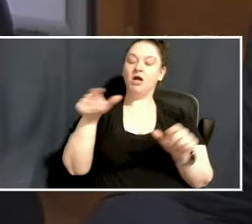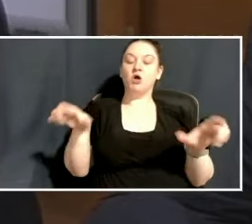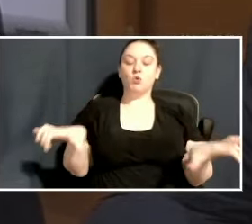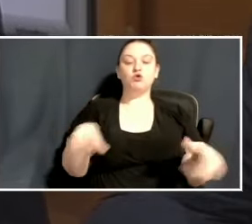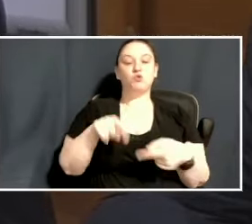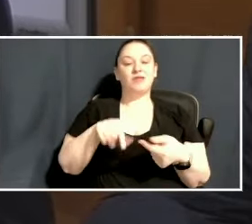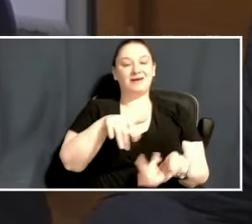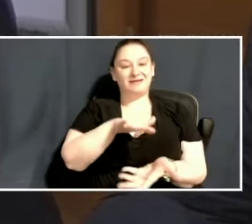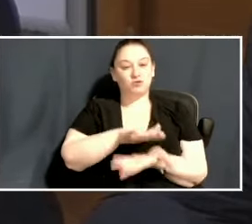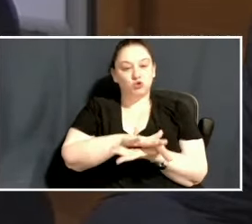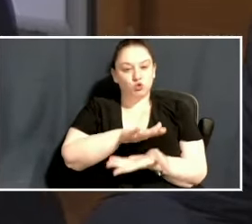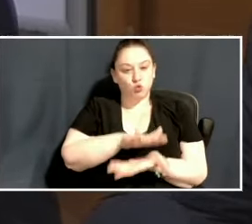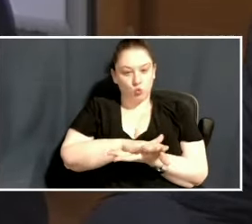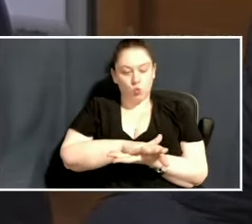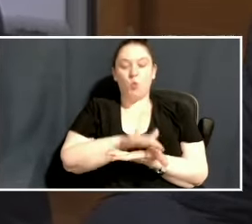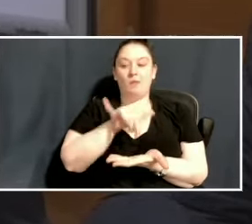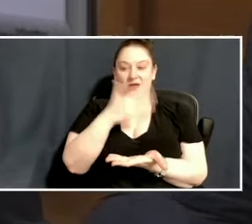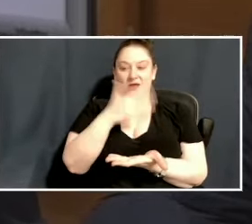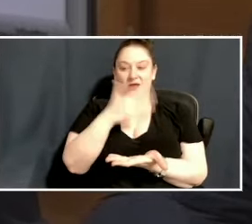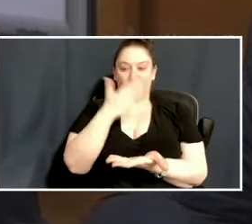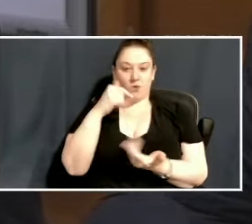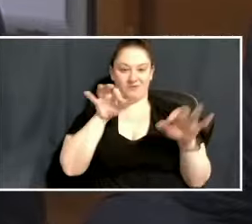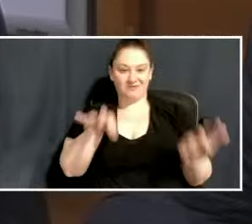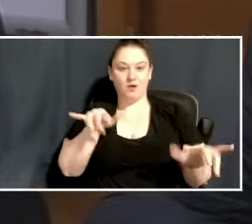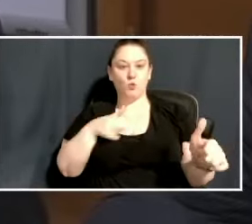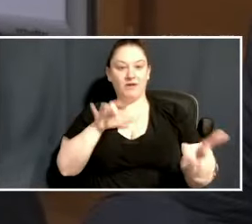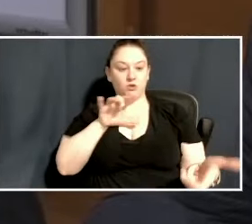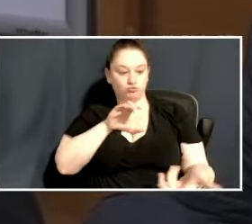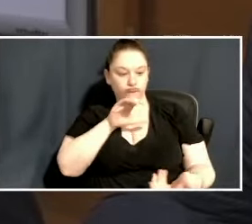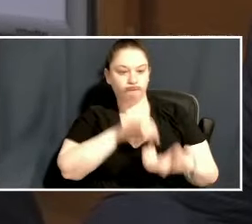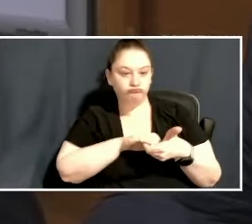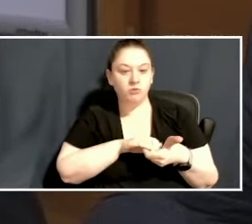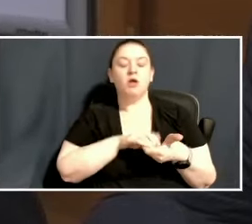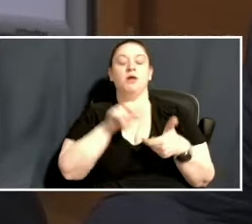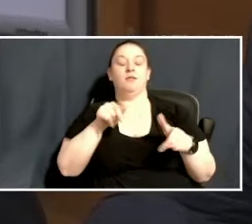them because it is something that we need to pledge as a community. And